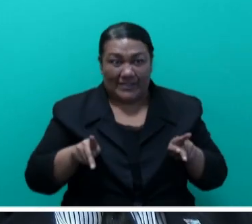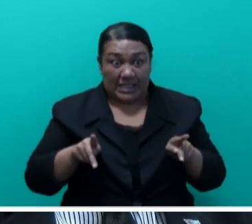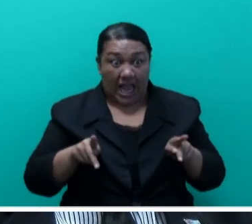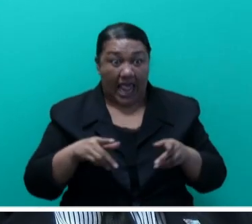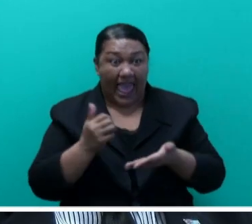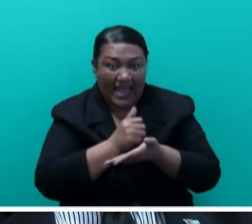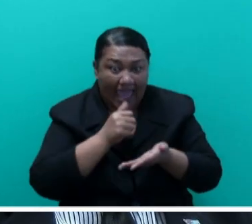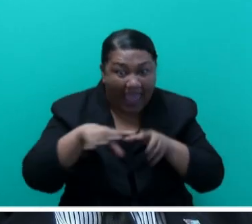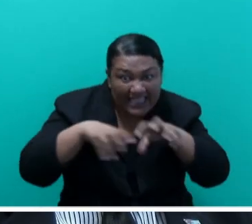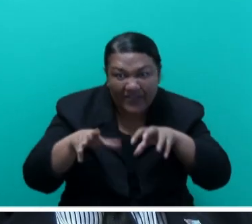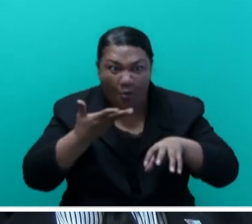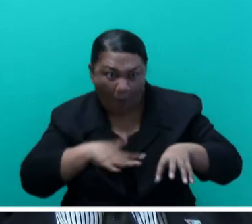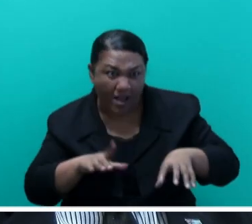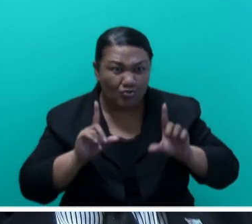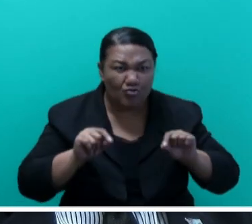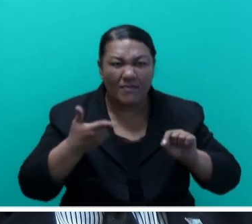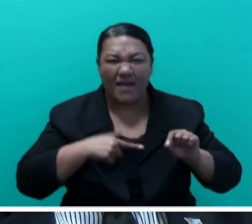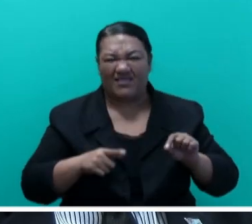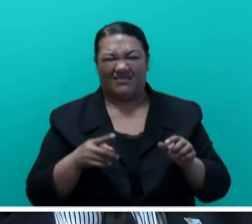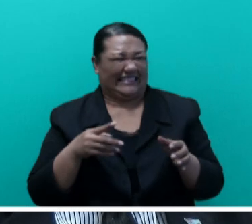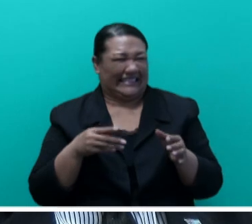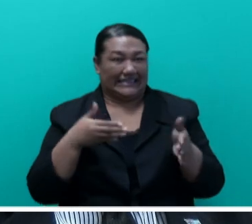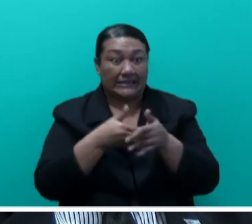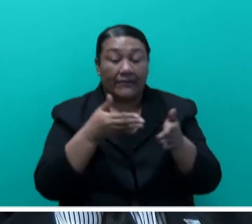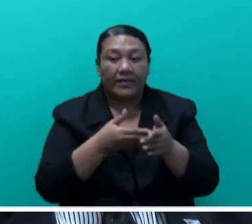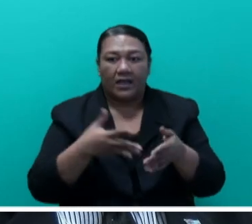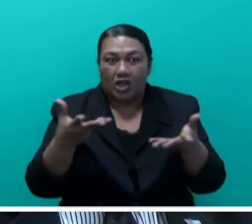and encourage more Fijians to lead active